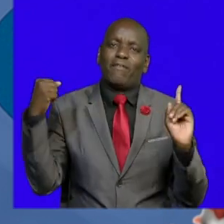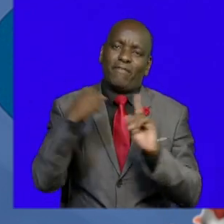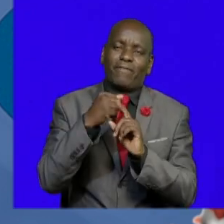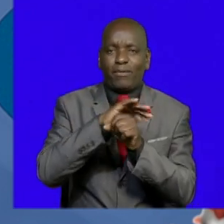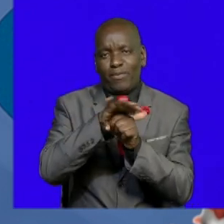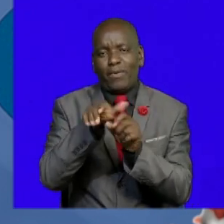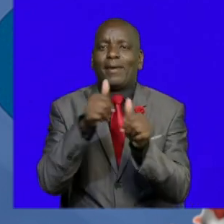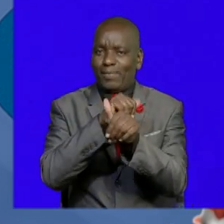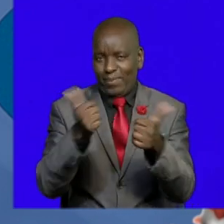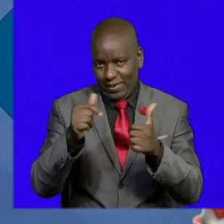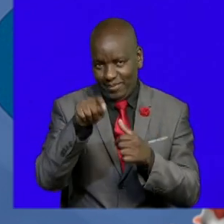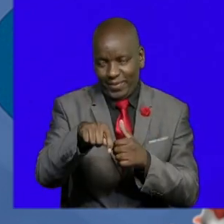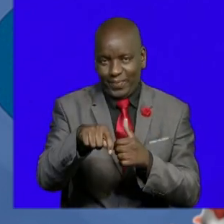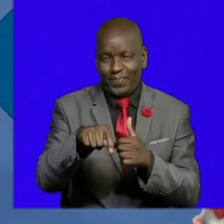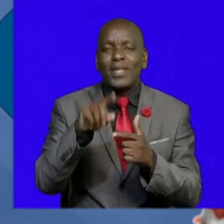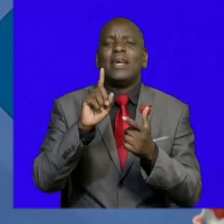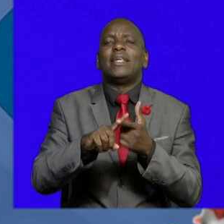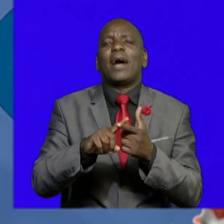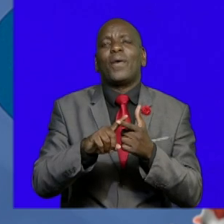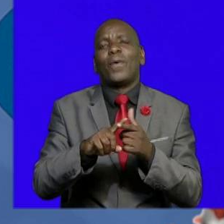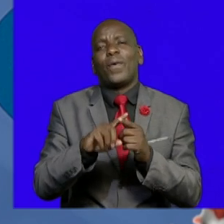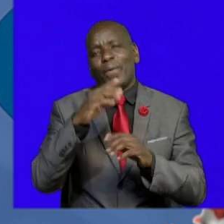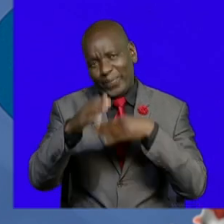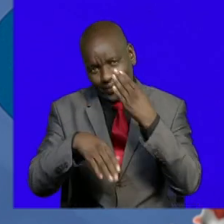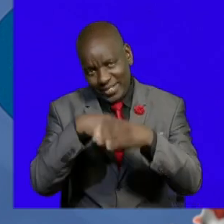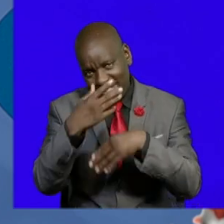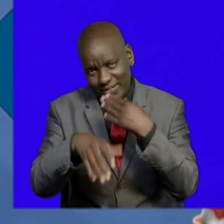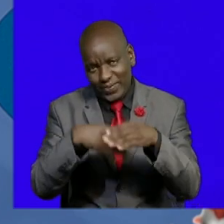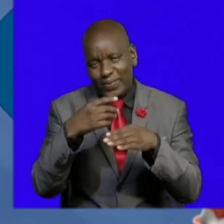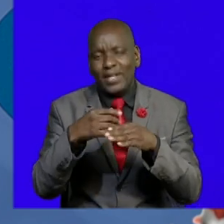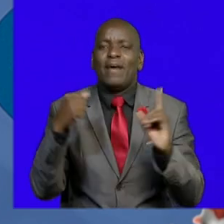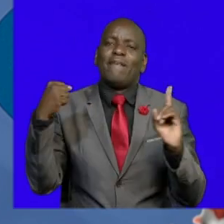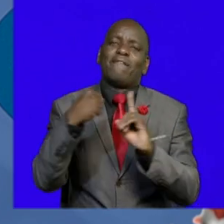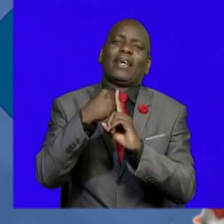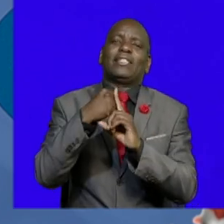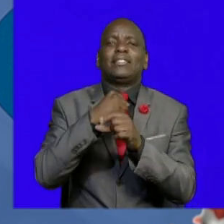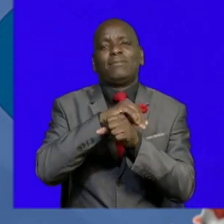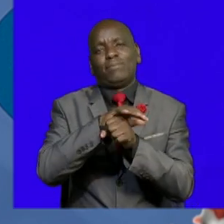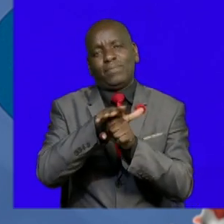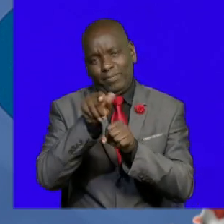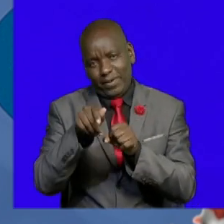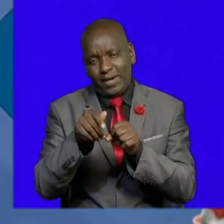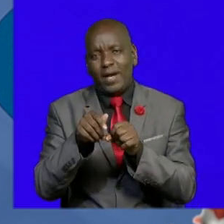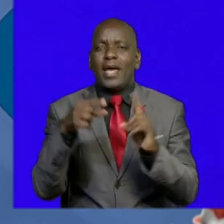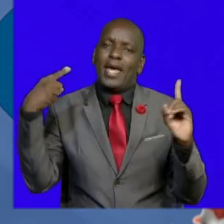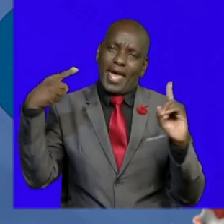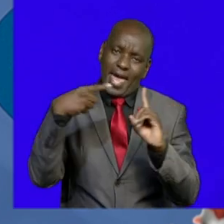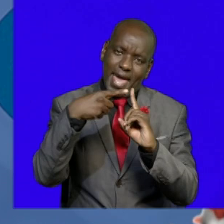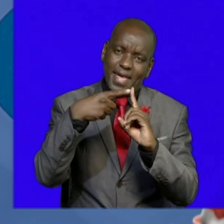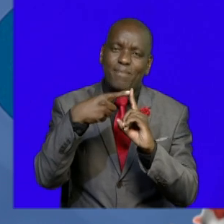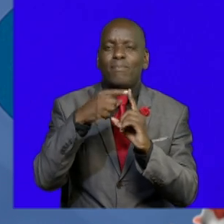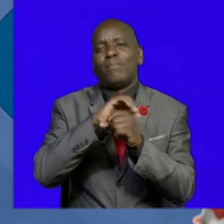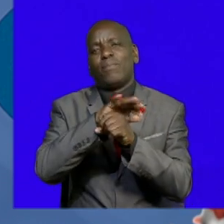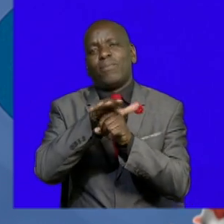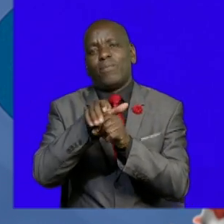is on the right path. As we work to continue strengthening our national response with the aim of getting the